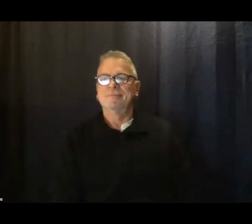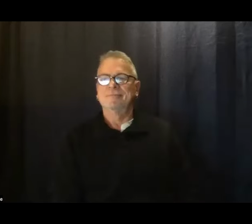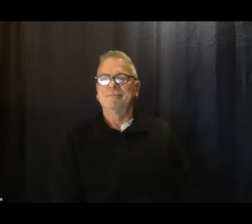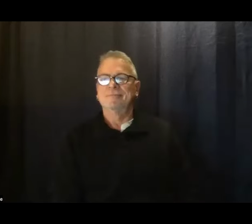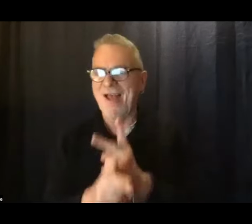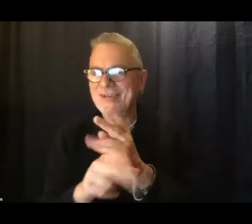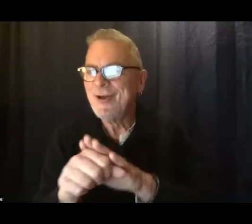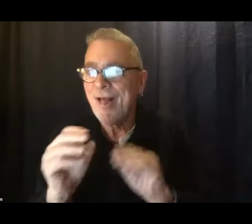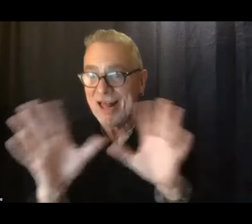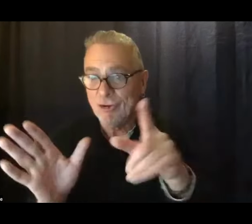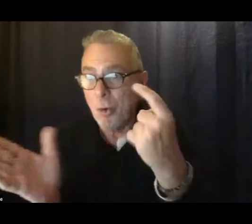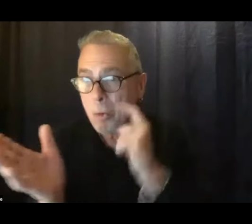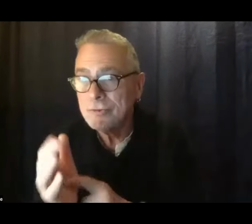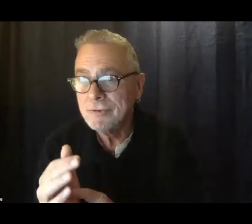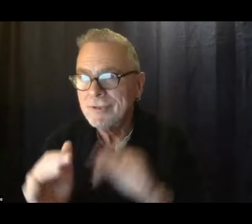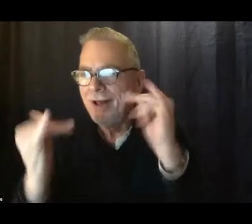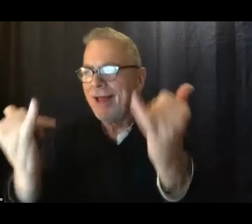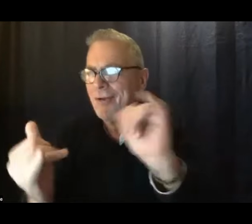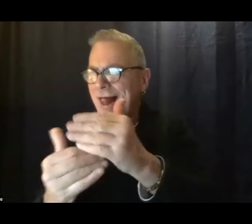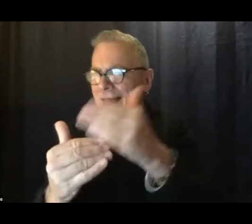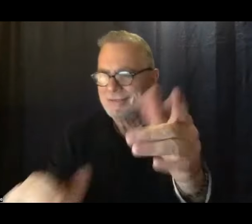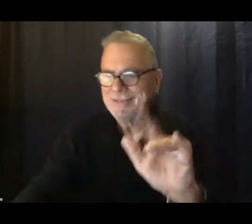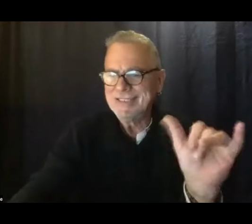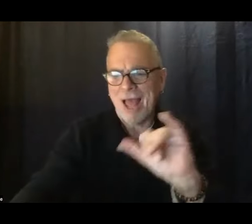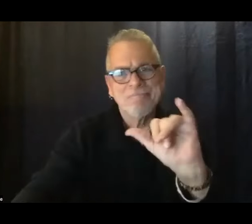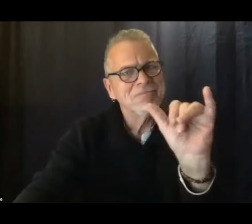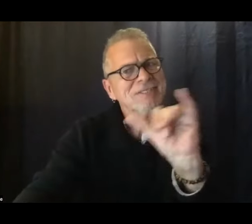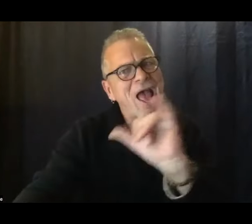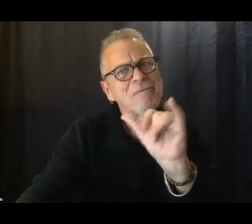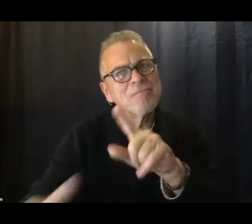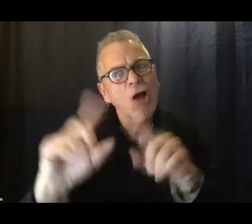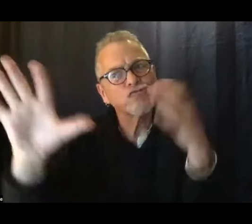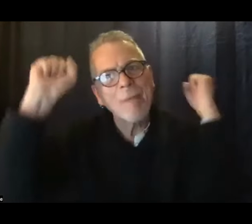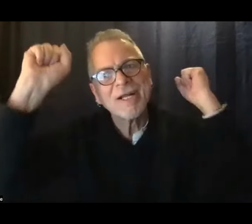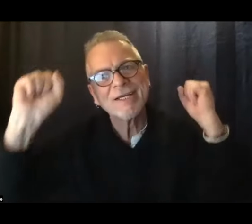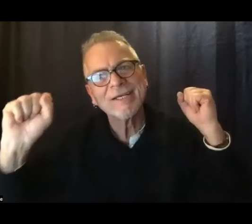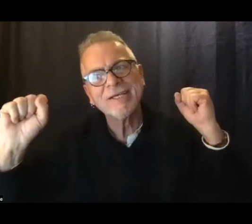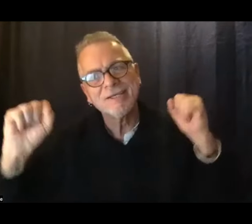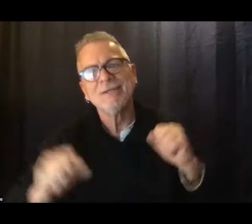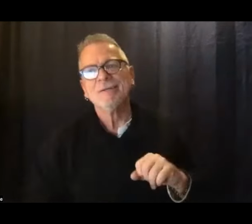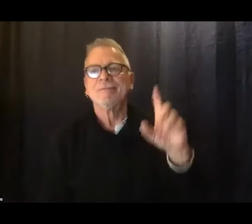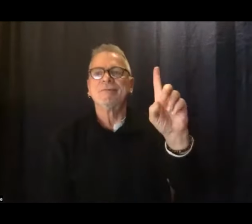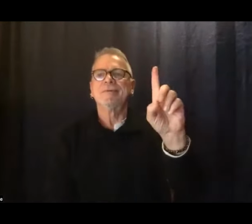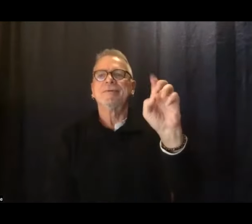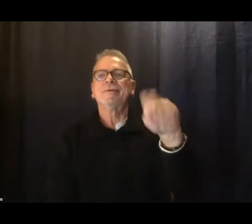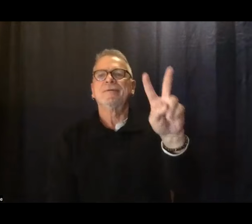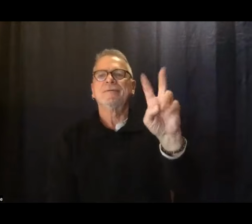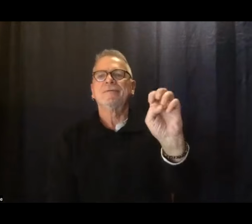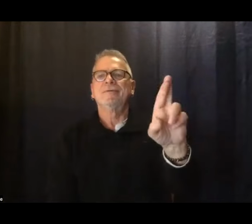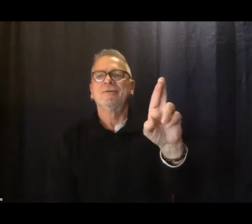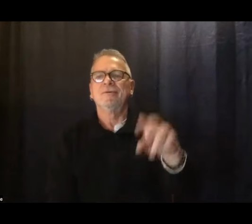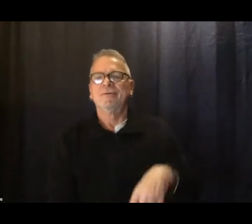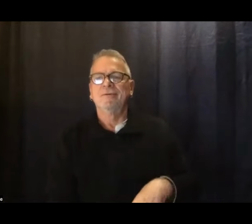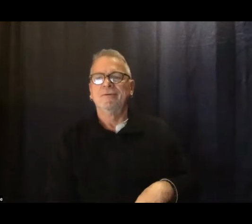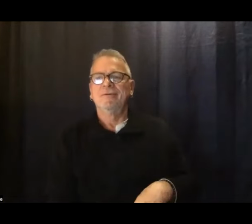Jovial, jovial. So that's careful fingerspelling, slow, clear. Now we're going to go into